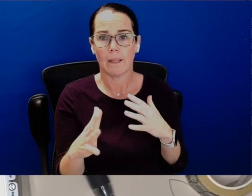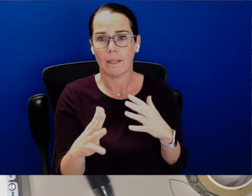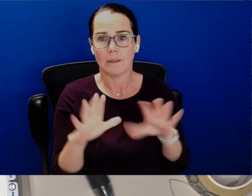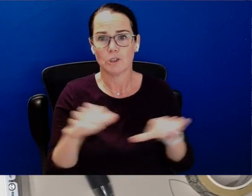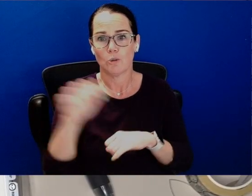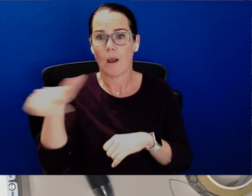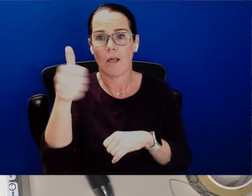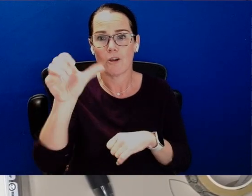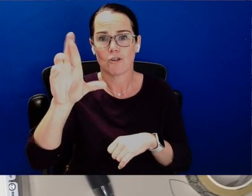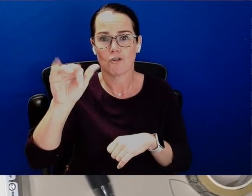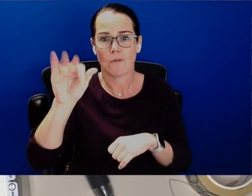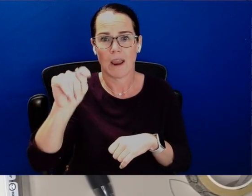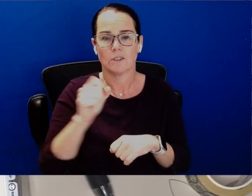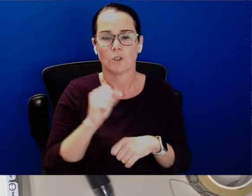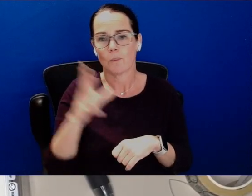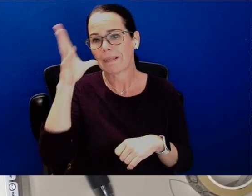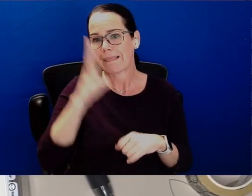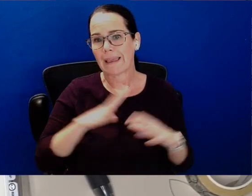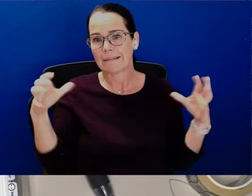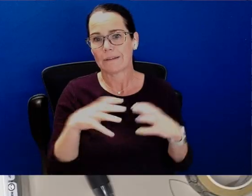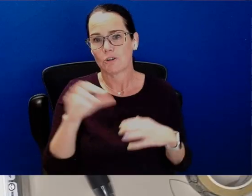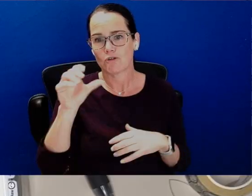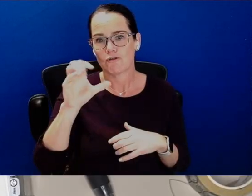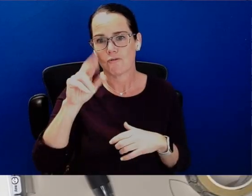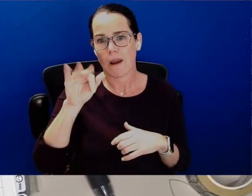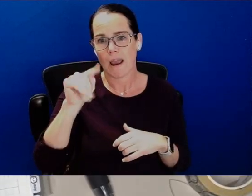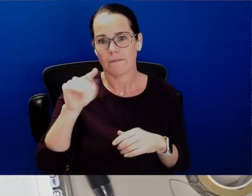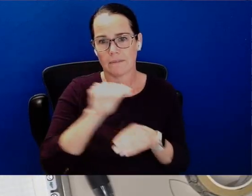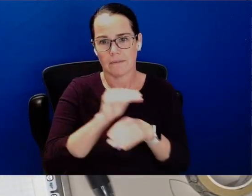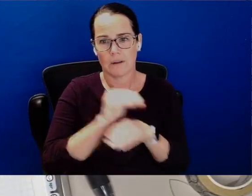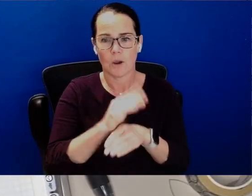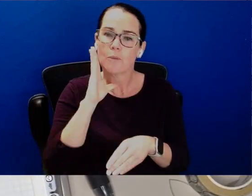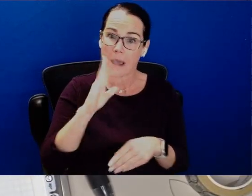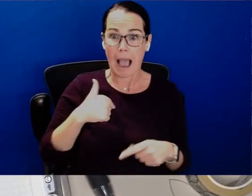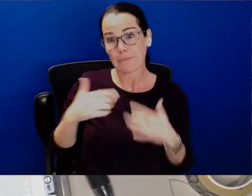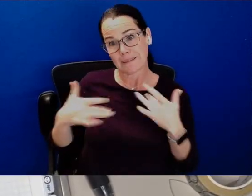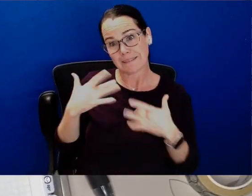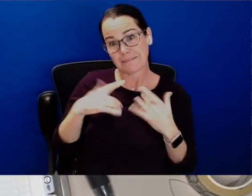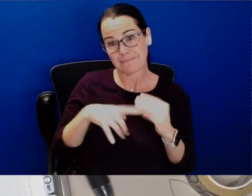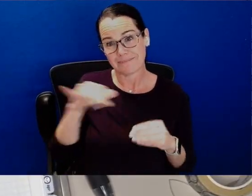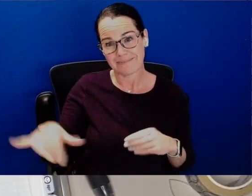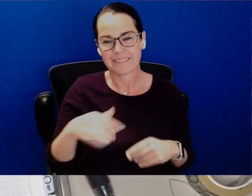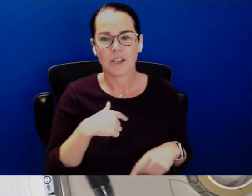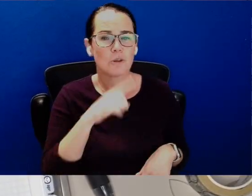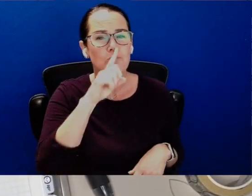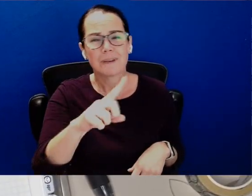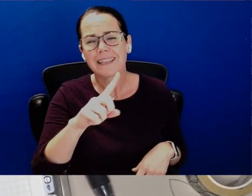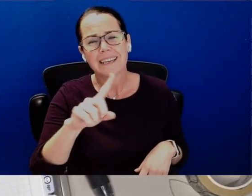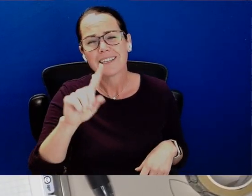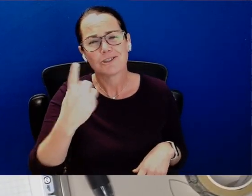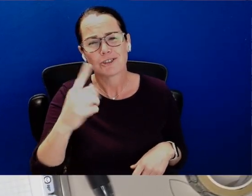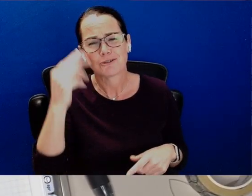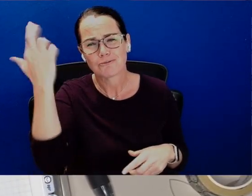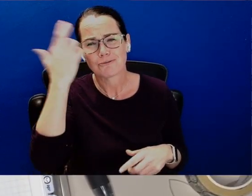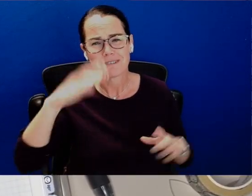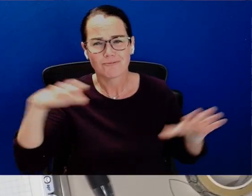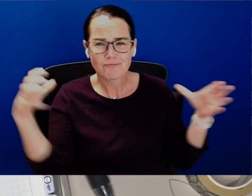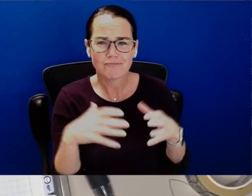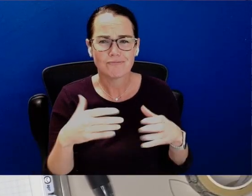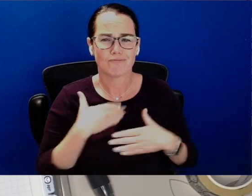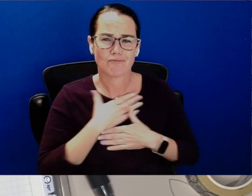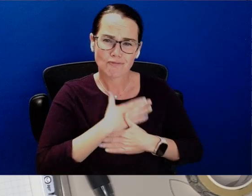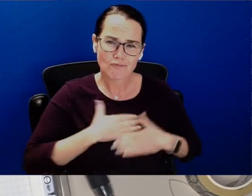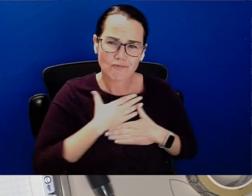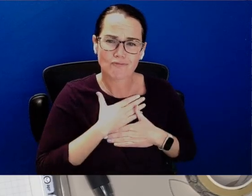do another craft. So we're gonna have a ladies craft night. I'm excited about it, actually. It's really just an excuse to get together, have some